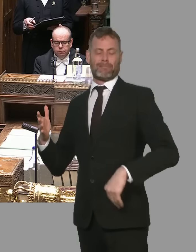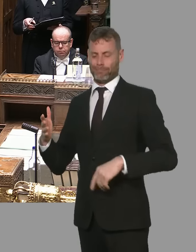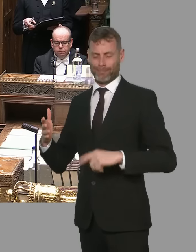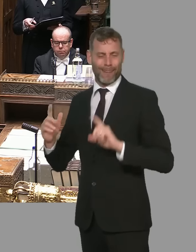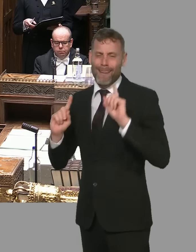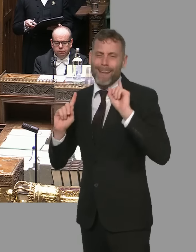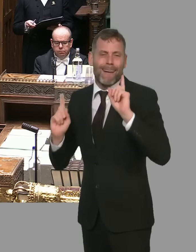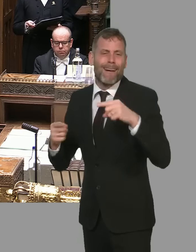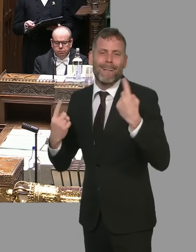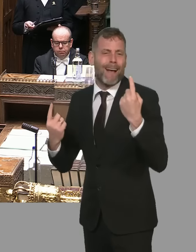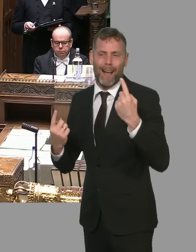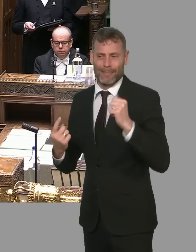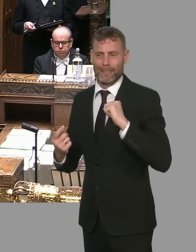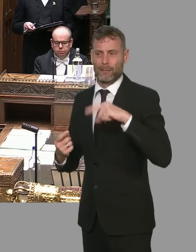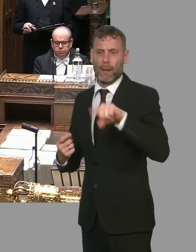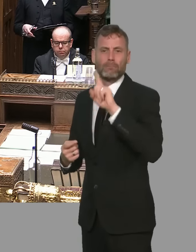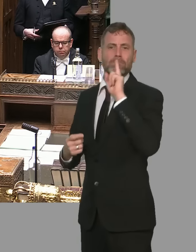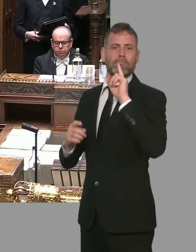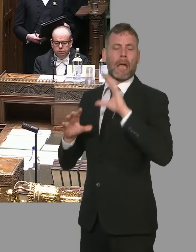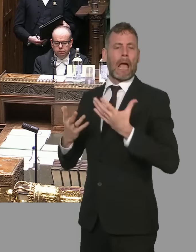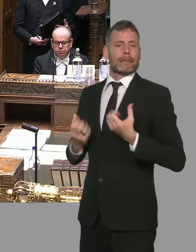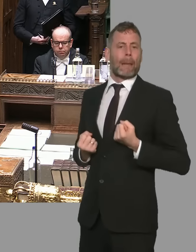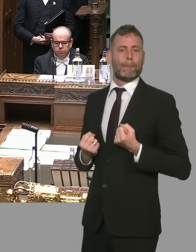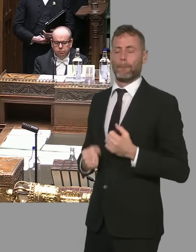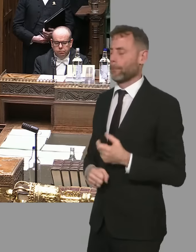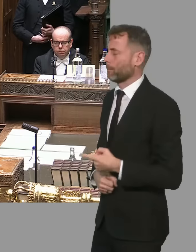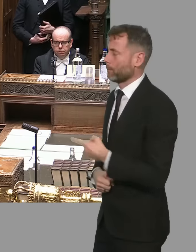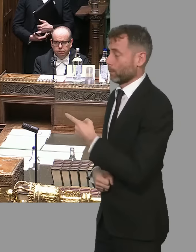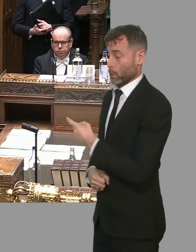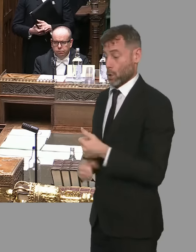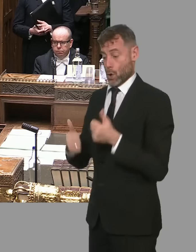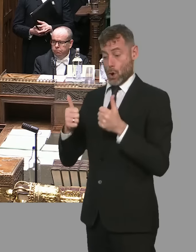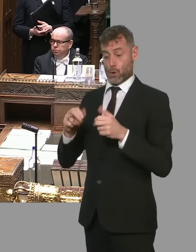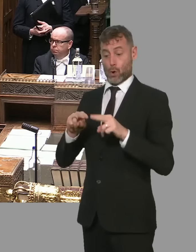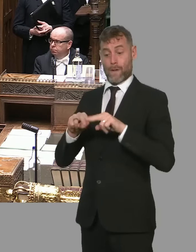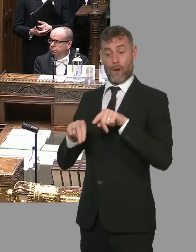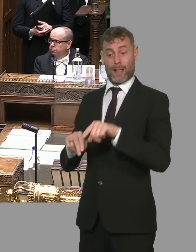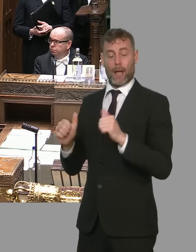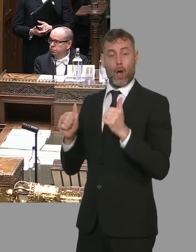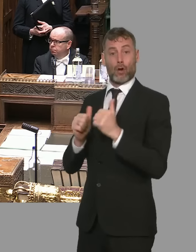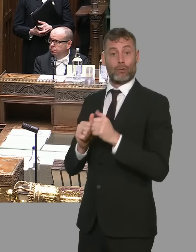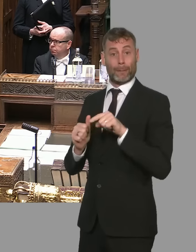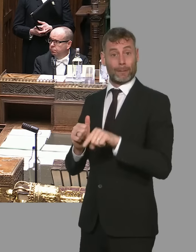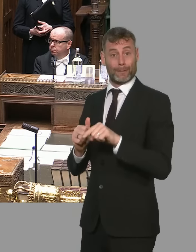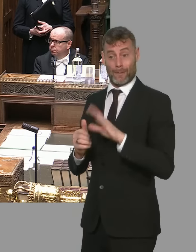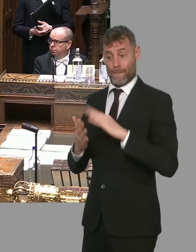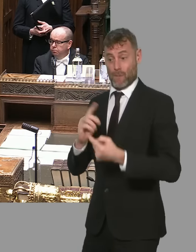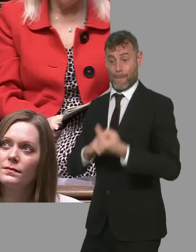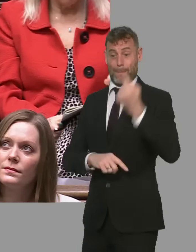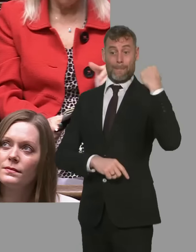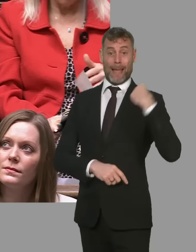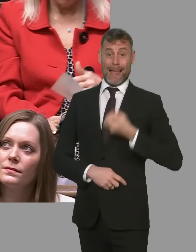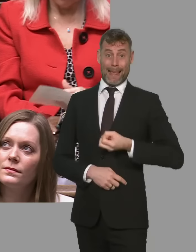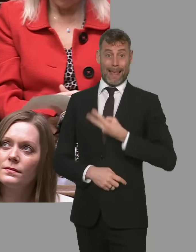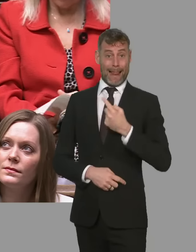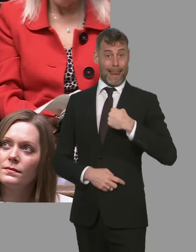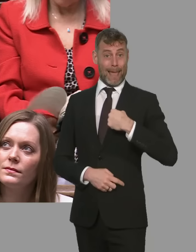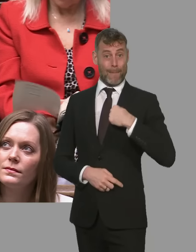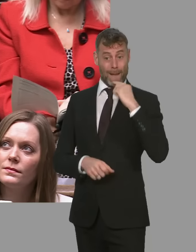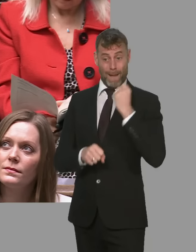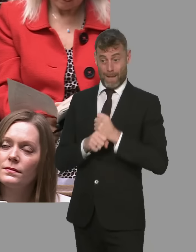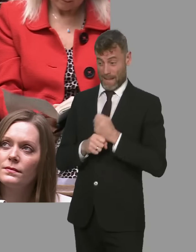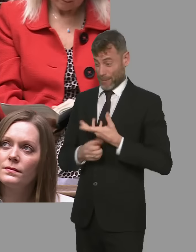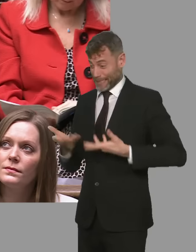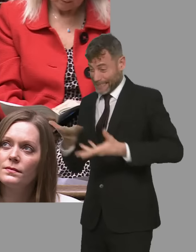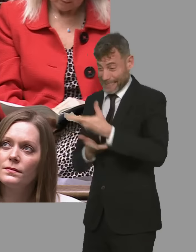achievement of the last Labour government, and it is a beacon of hope for conflict-affected states around the world. Now, before coming into this place, I had the